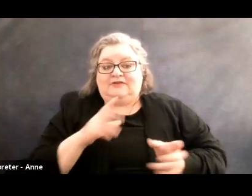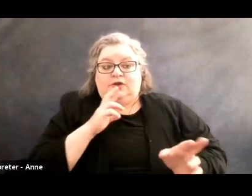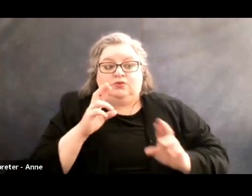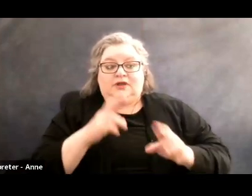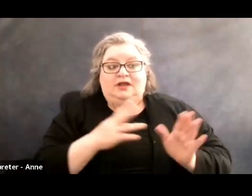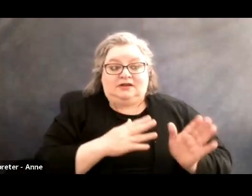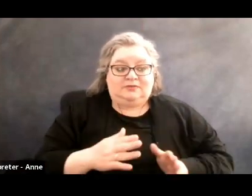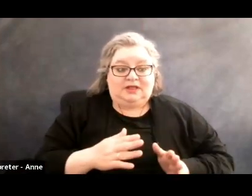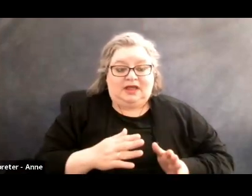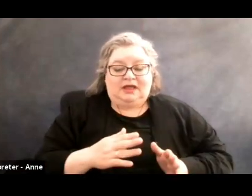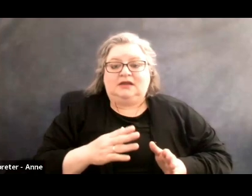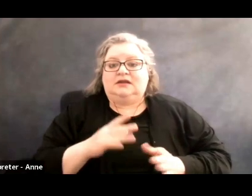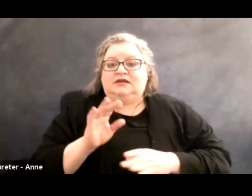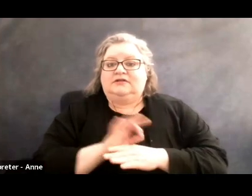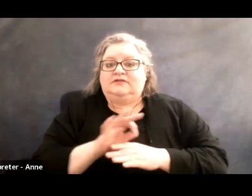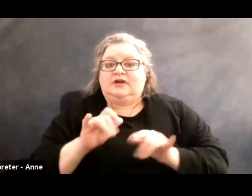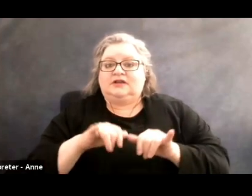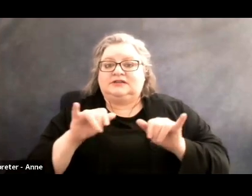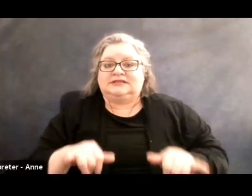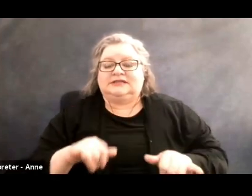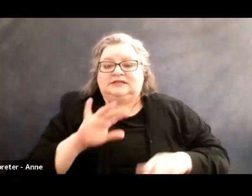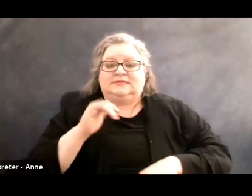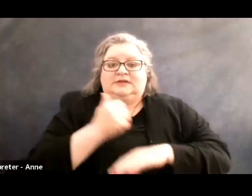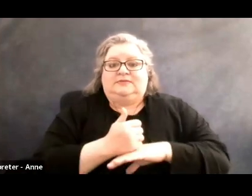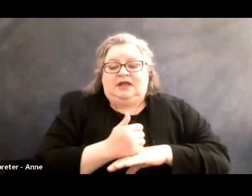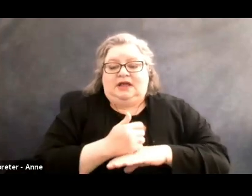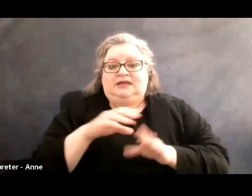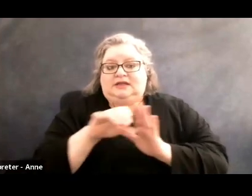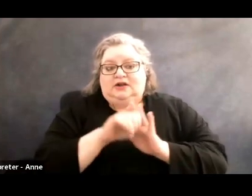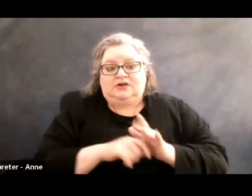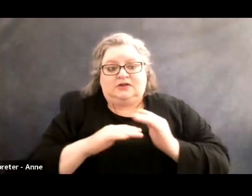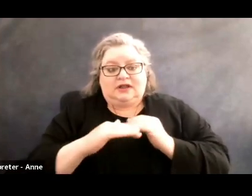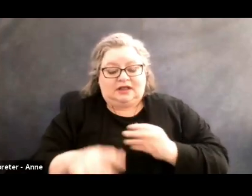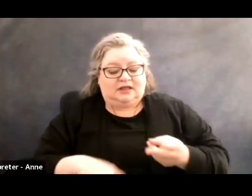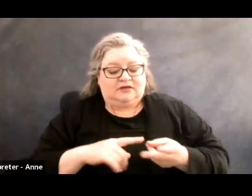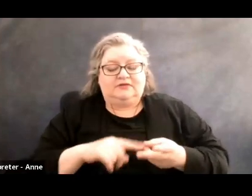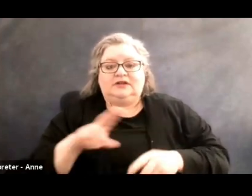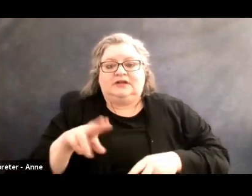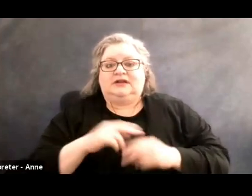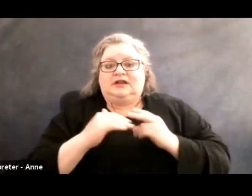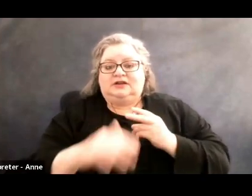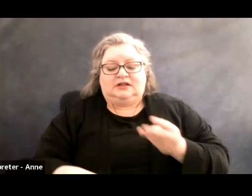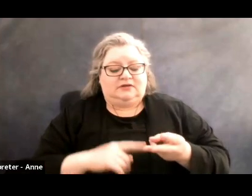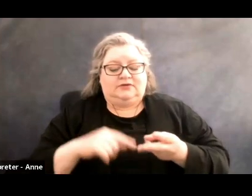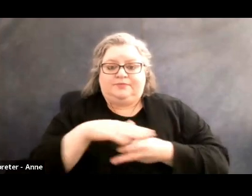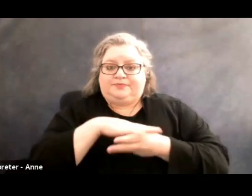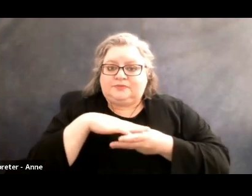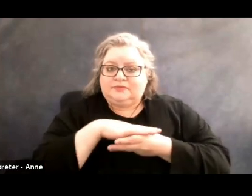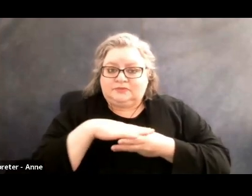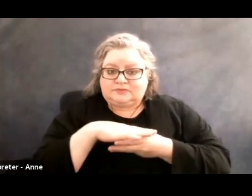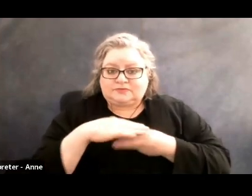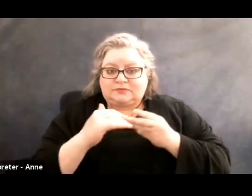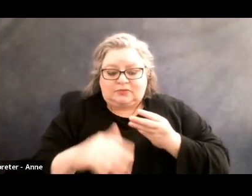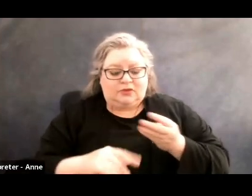We need to have functional systems in place on our state level, our national level, our local level, our